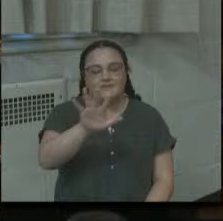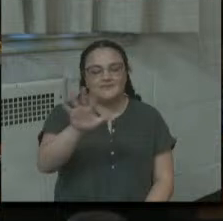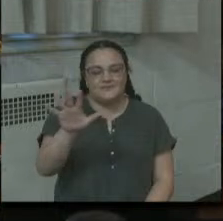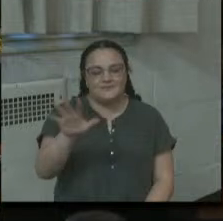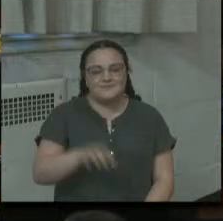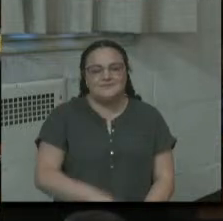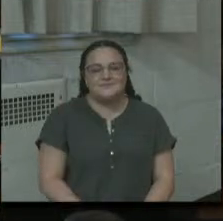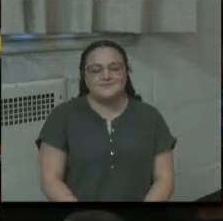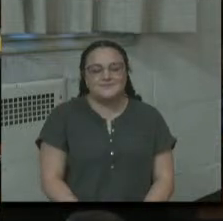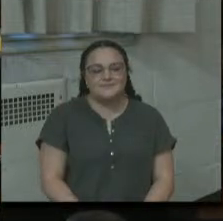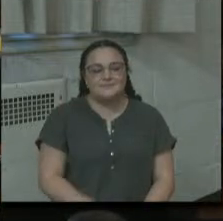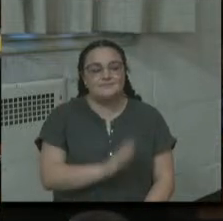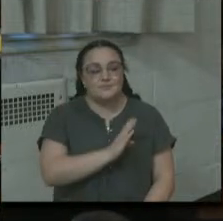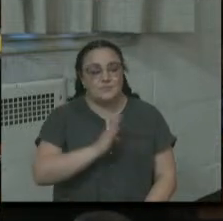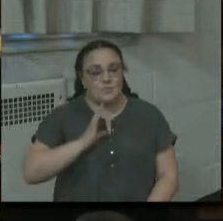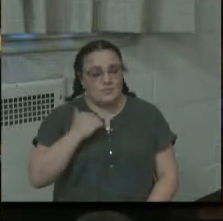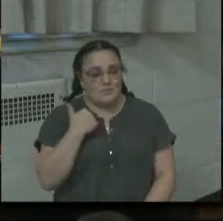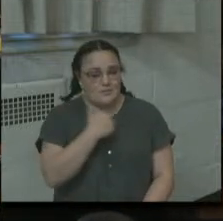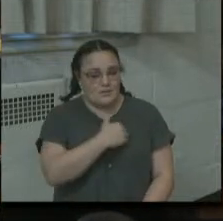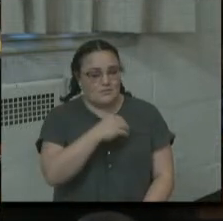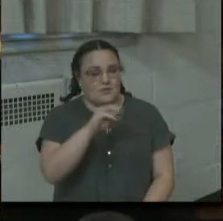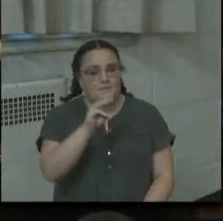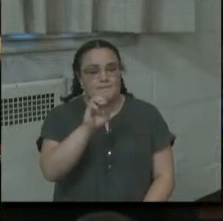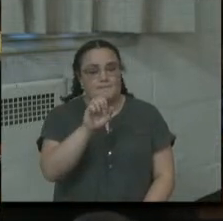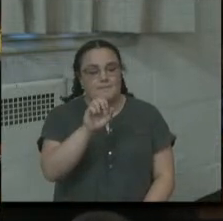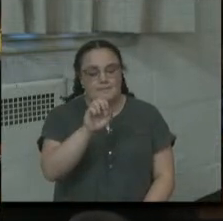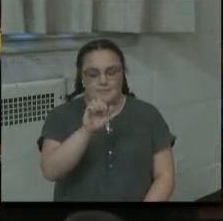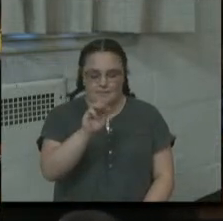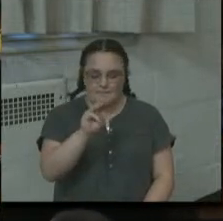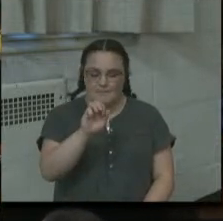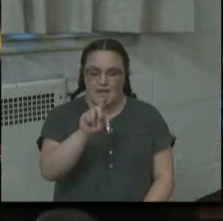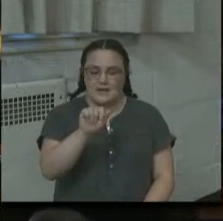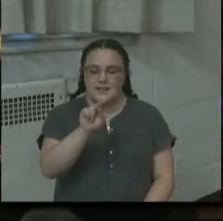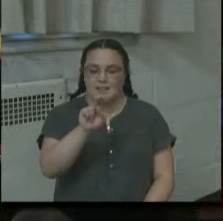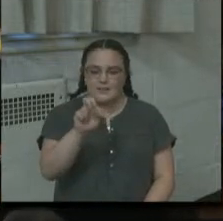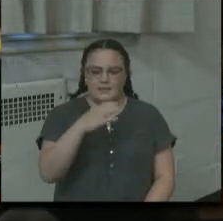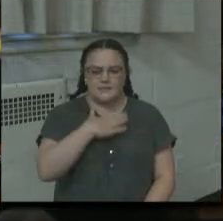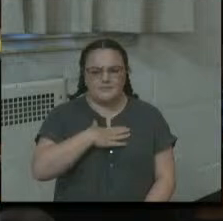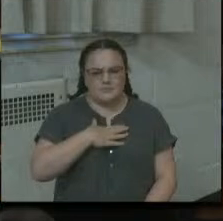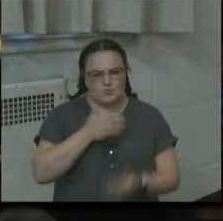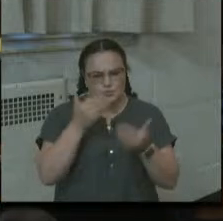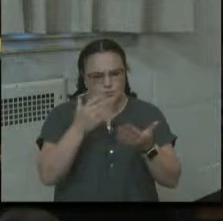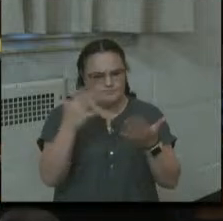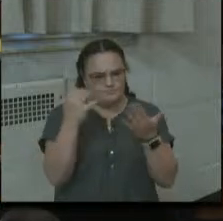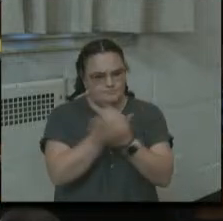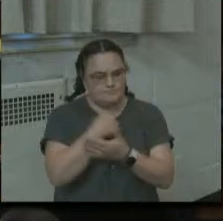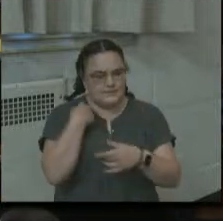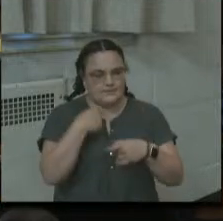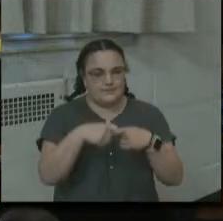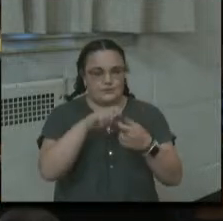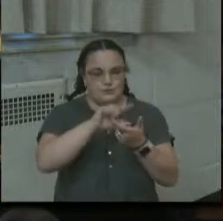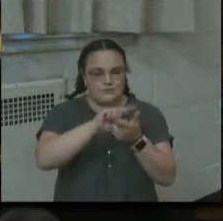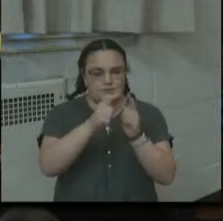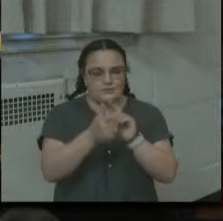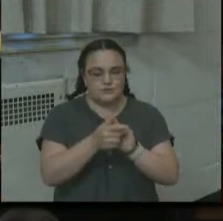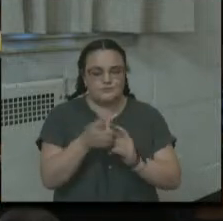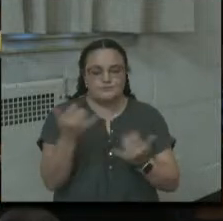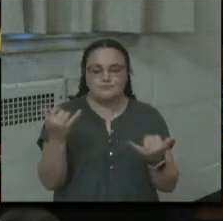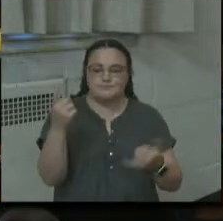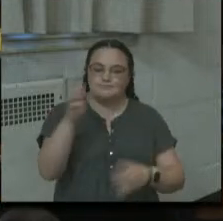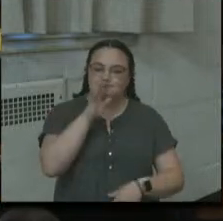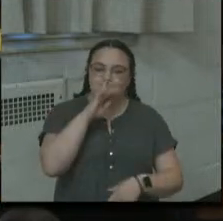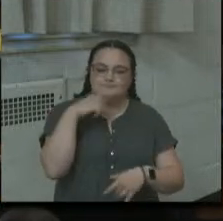508-924-5155. Board Member Madeline Acelia Frazier, please make this announcement in Spanish.